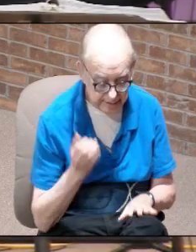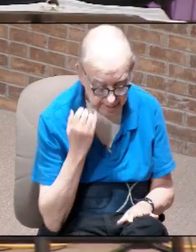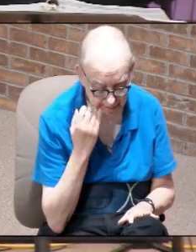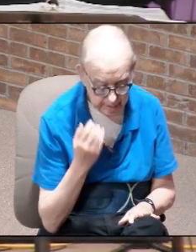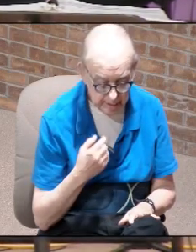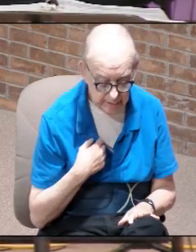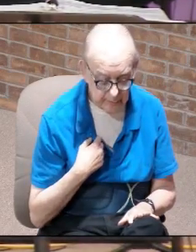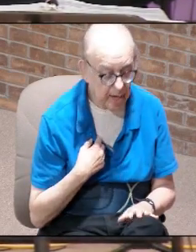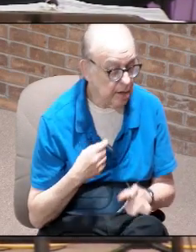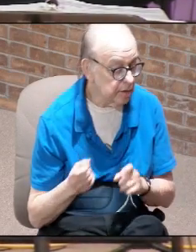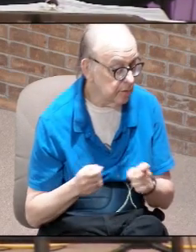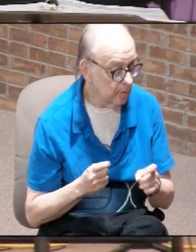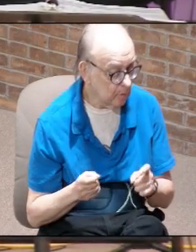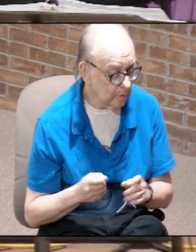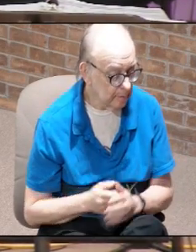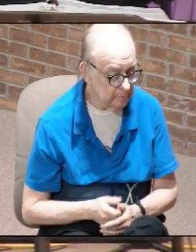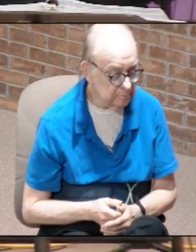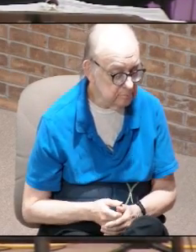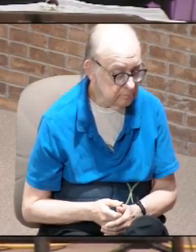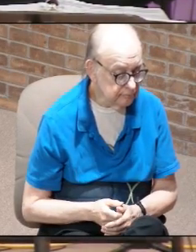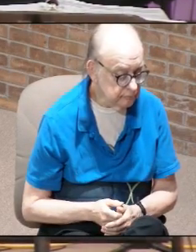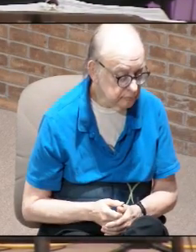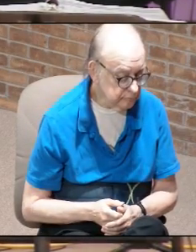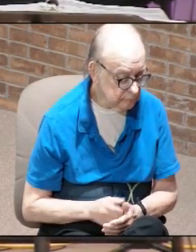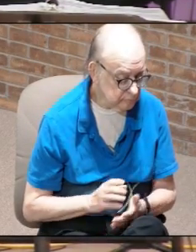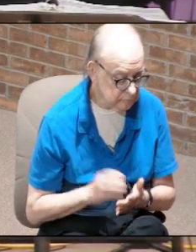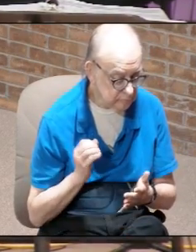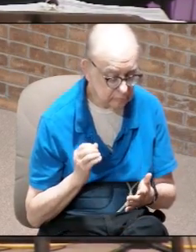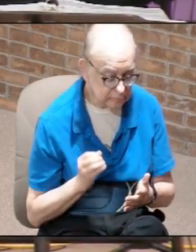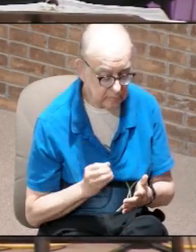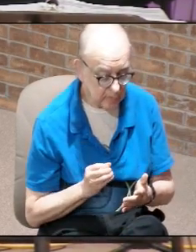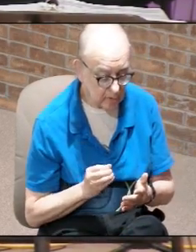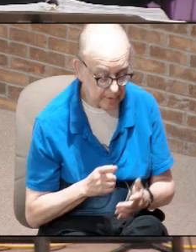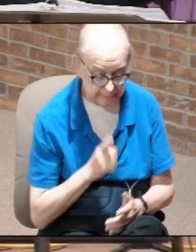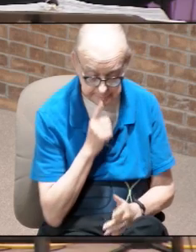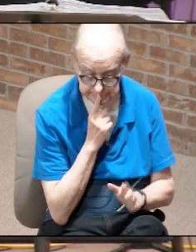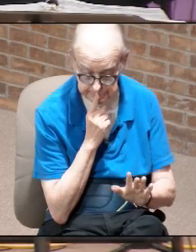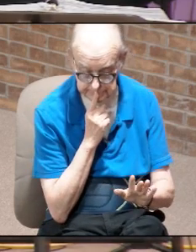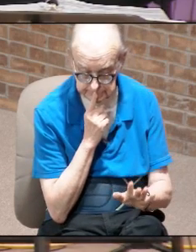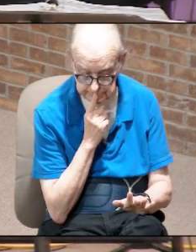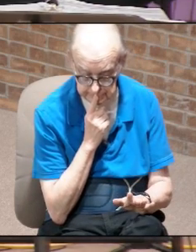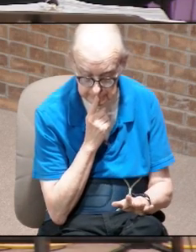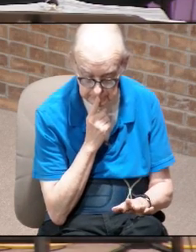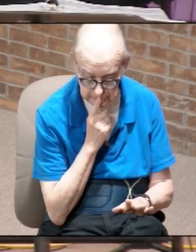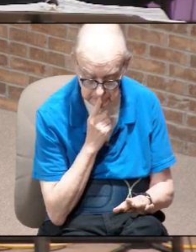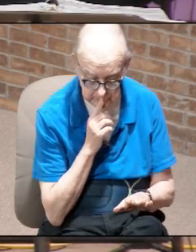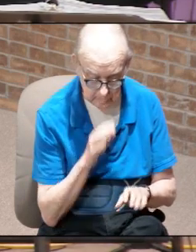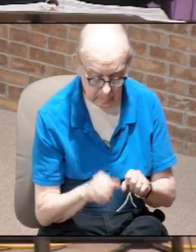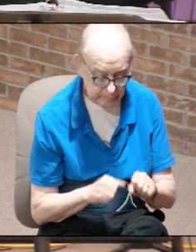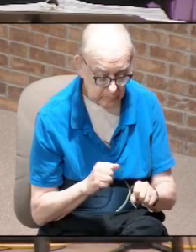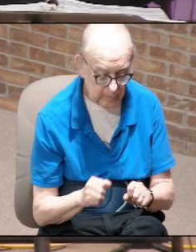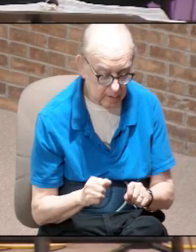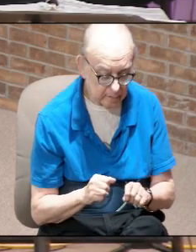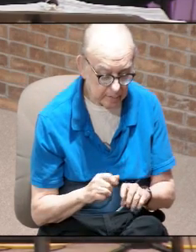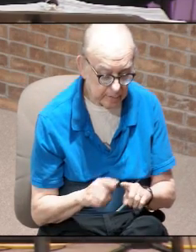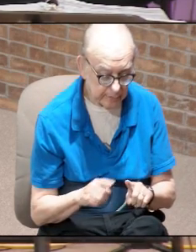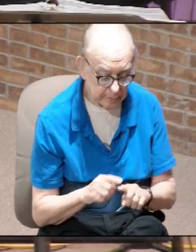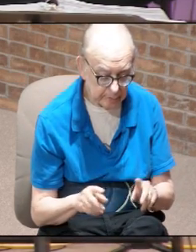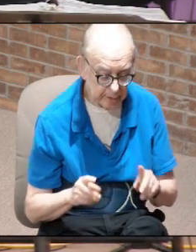I were in control. I'm learning to shut up and pedal in the strangest